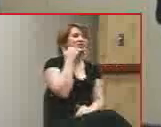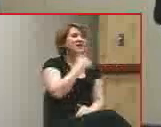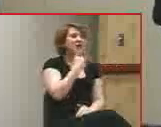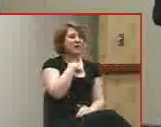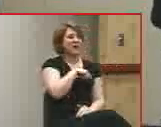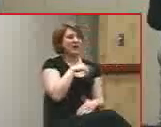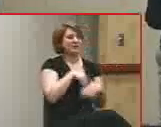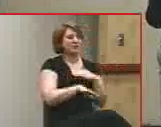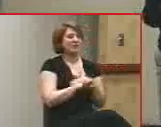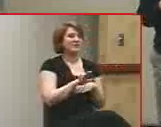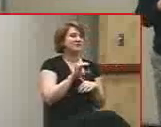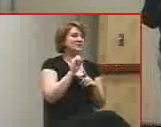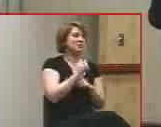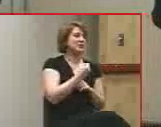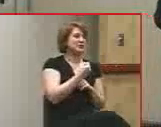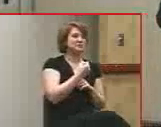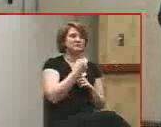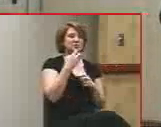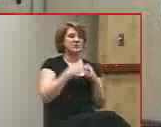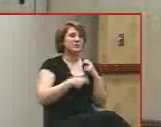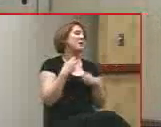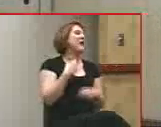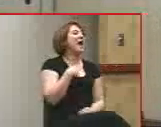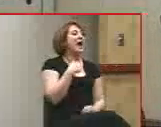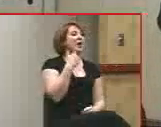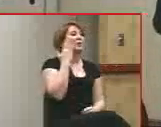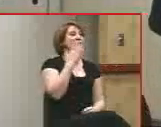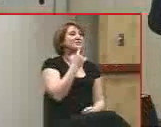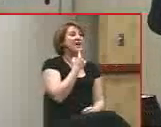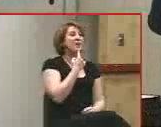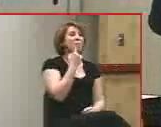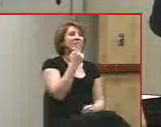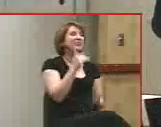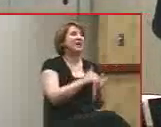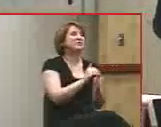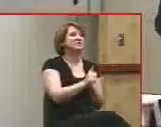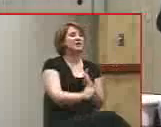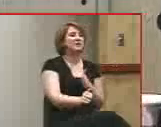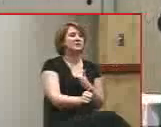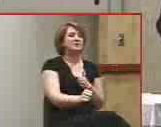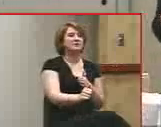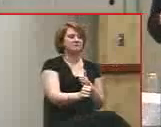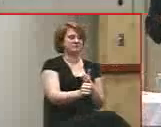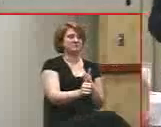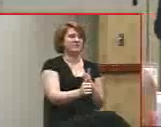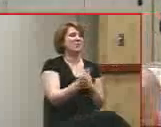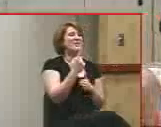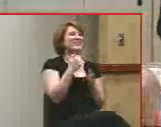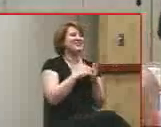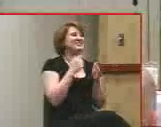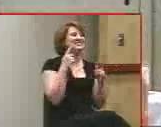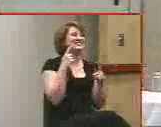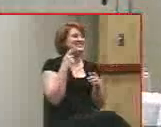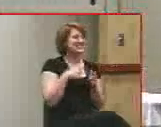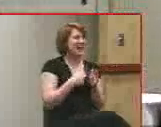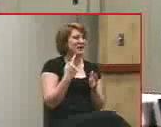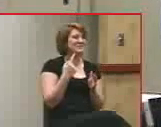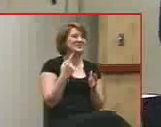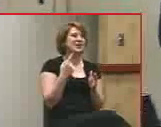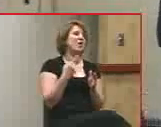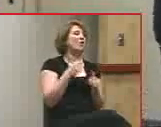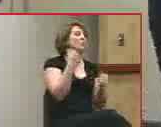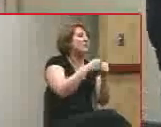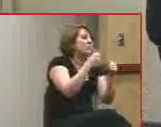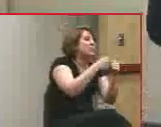we enter those situations where this has been a problem, I'm going to say it 1,000 times. Remember your blue card if you need anything. Remember your signal if you